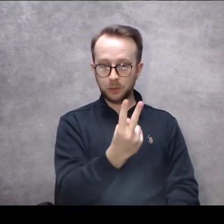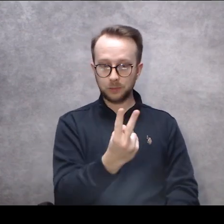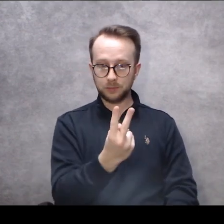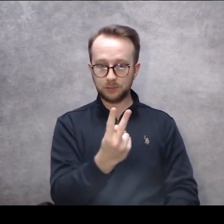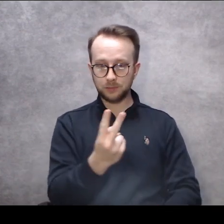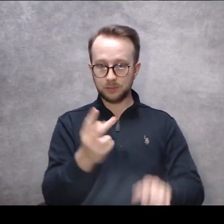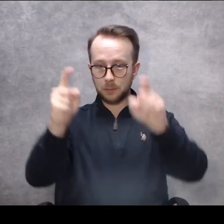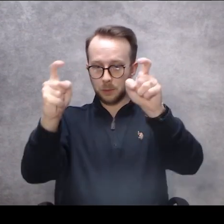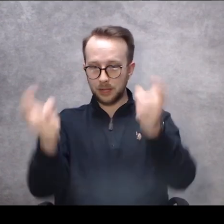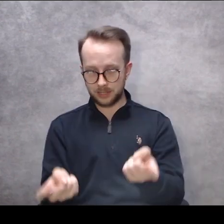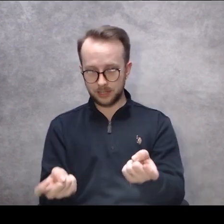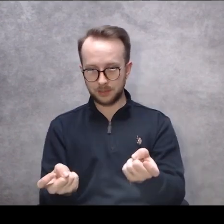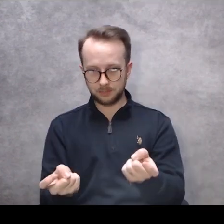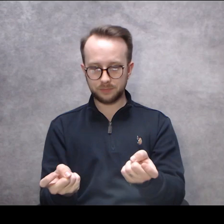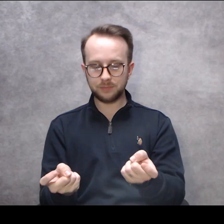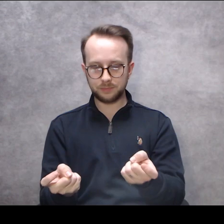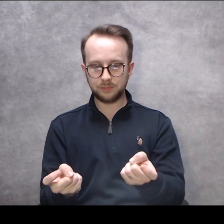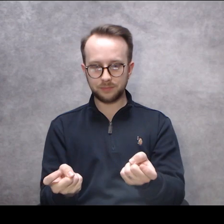parentheses